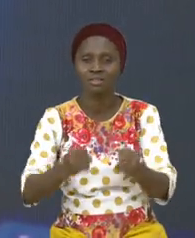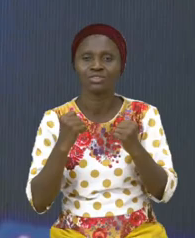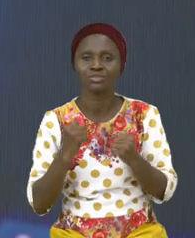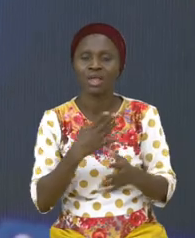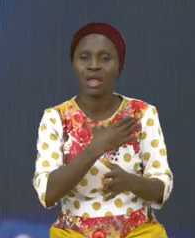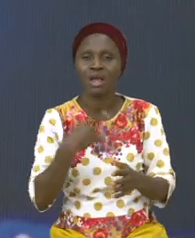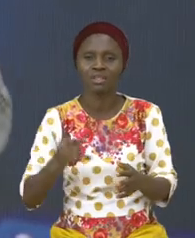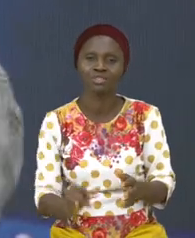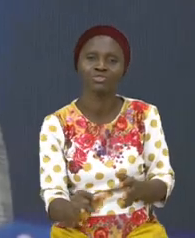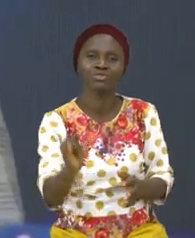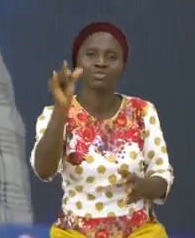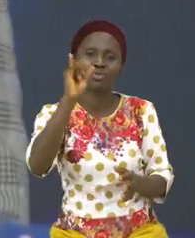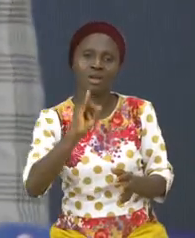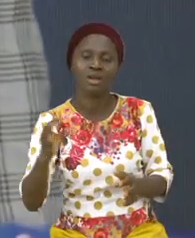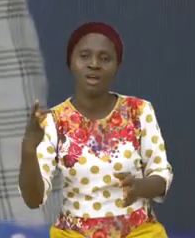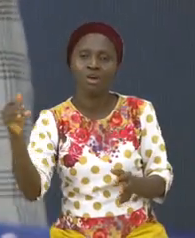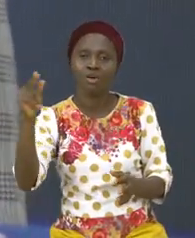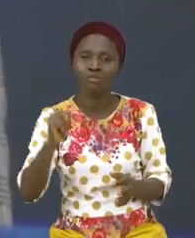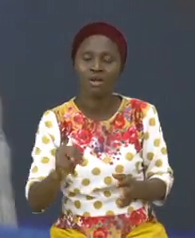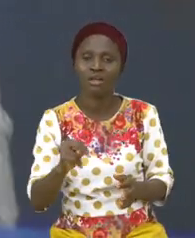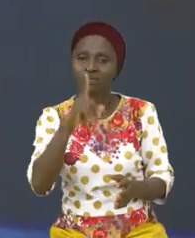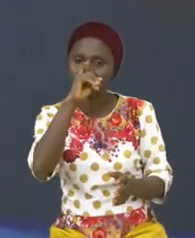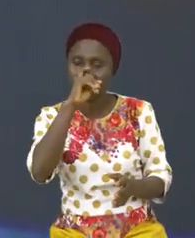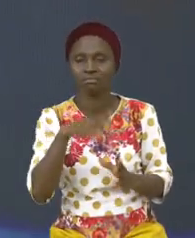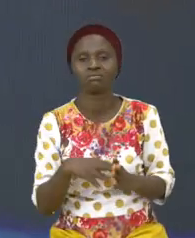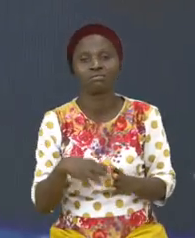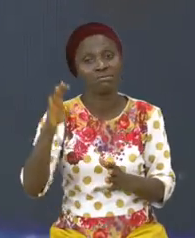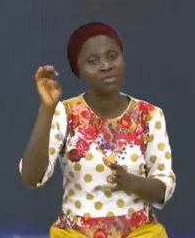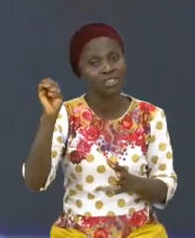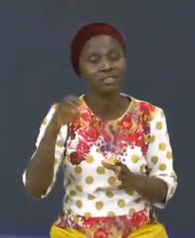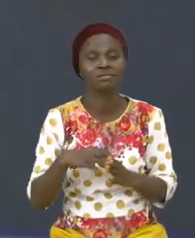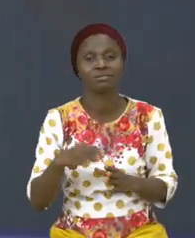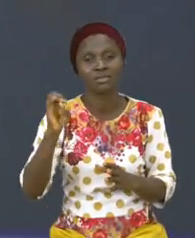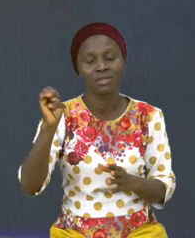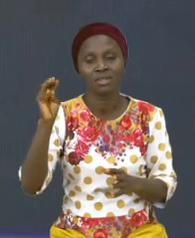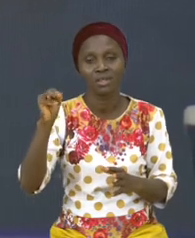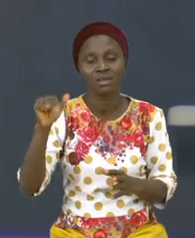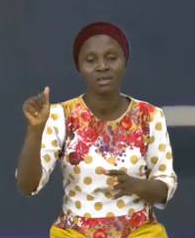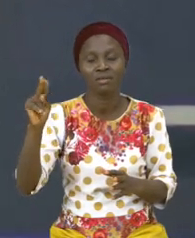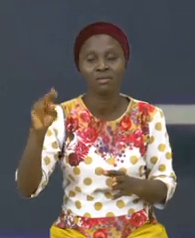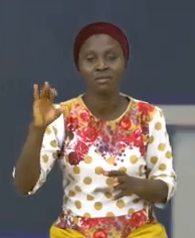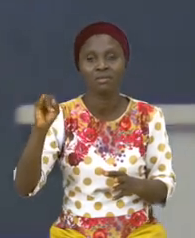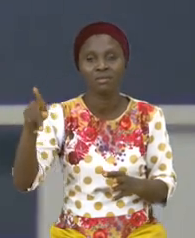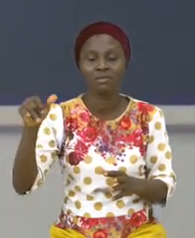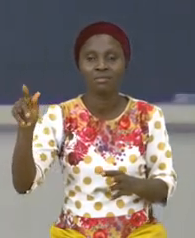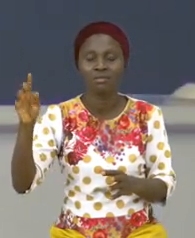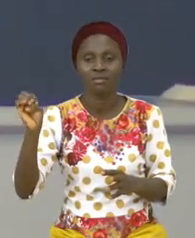the soaring of an eagle? E, emancipated by Emmanuel.